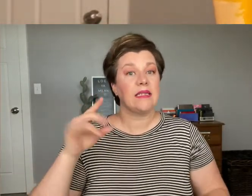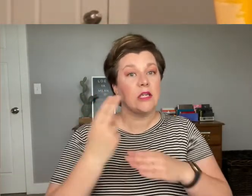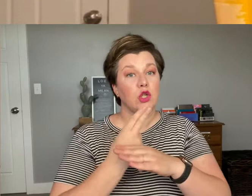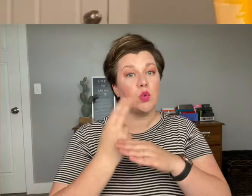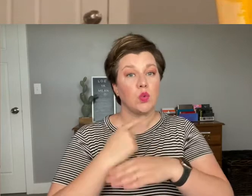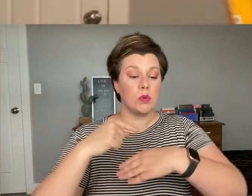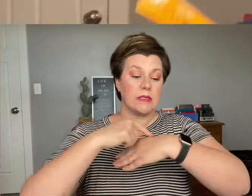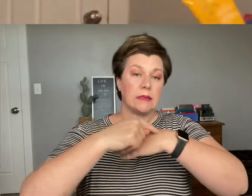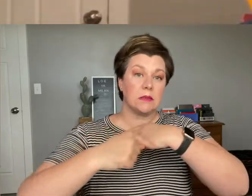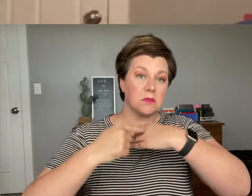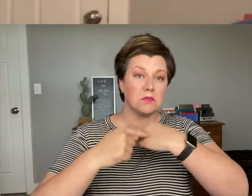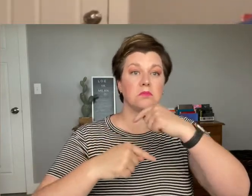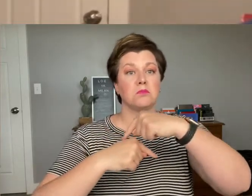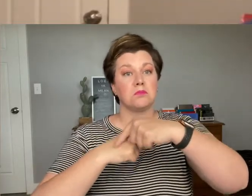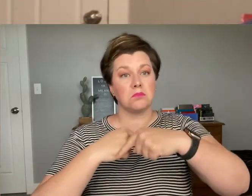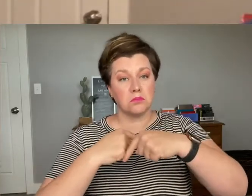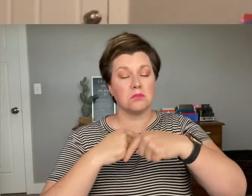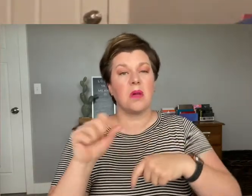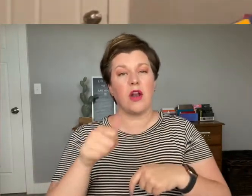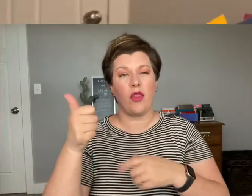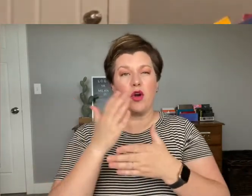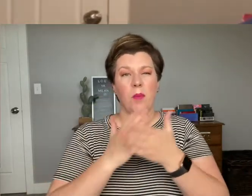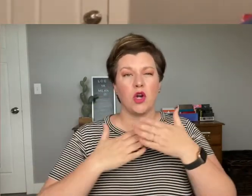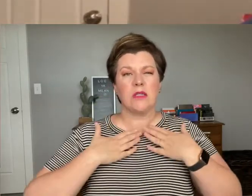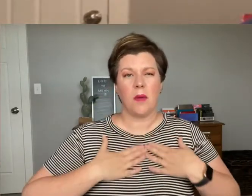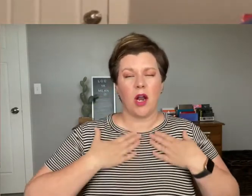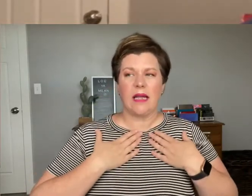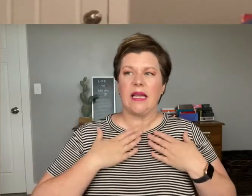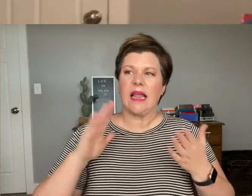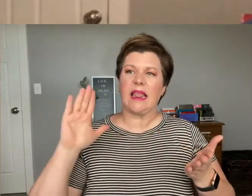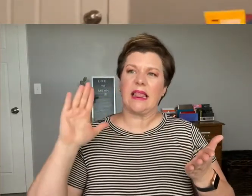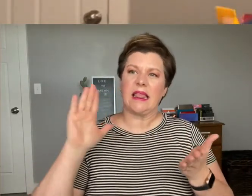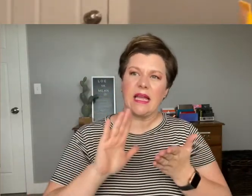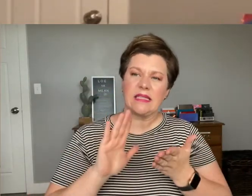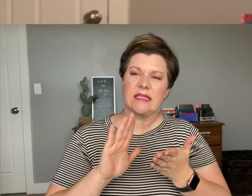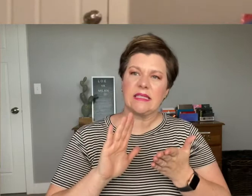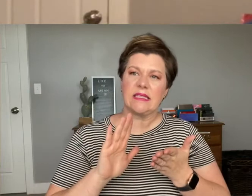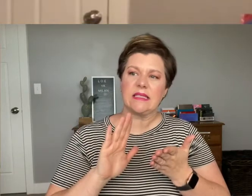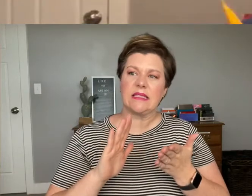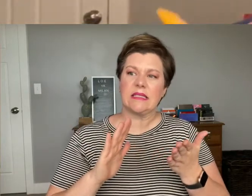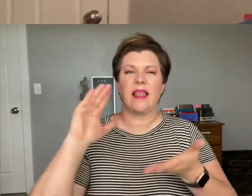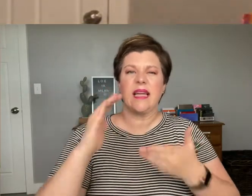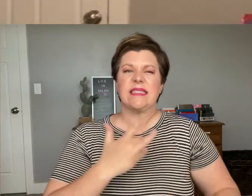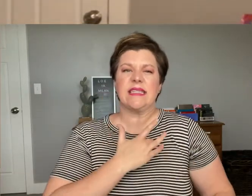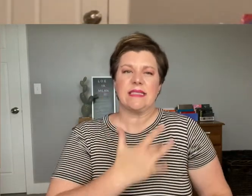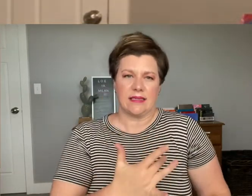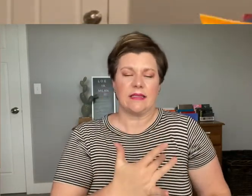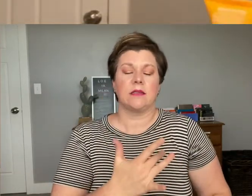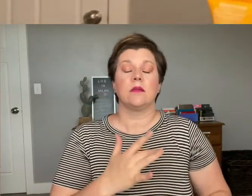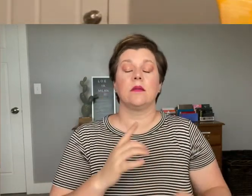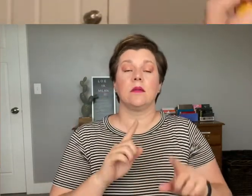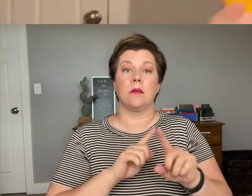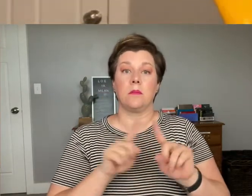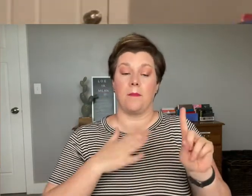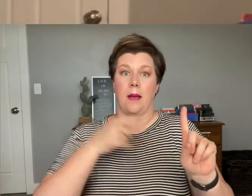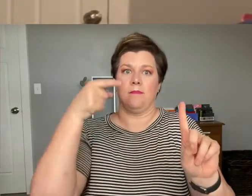have used it to exfoliate the back of my hands and other parts of my body that are a little bit less sensitive.